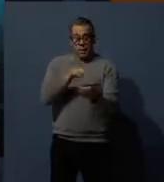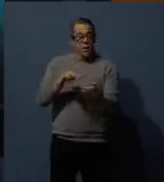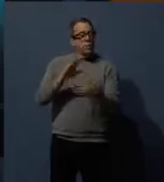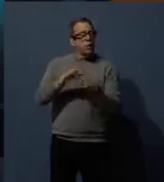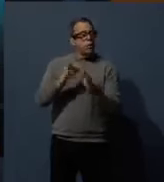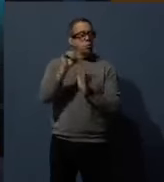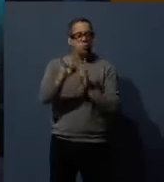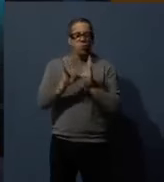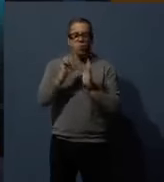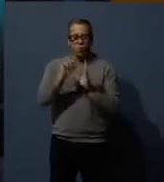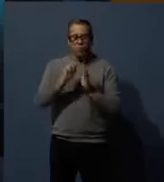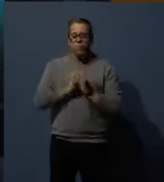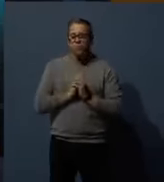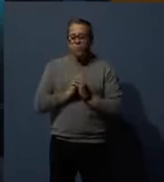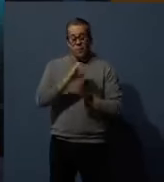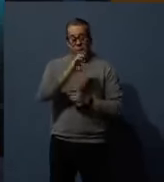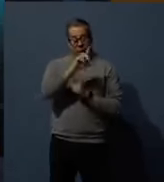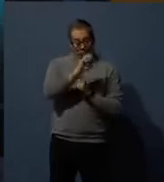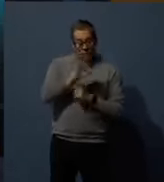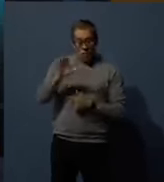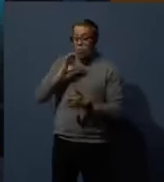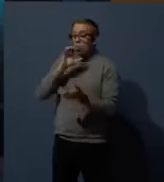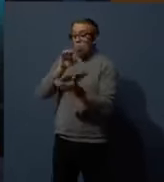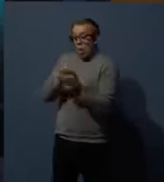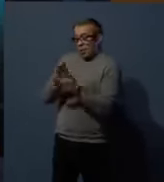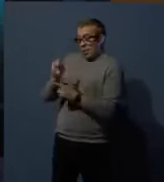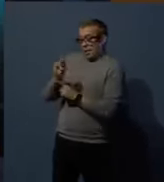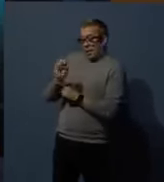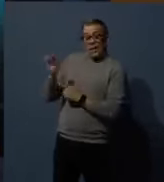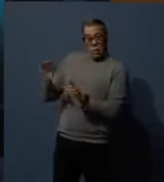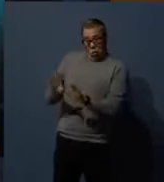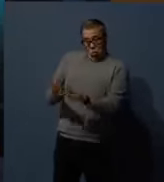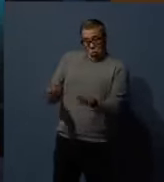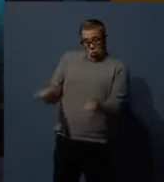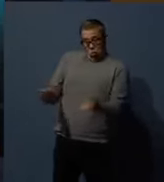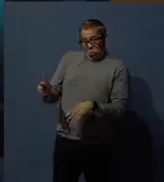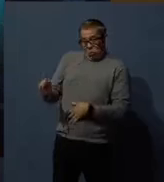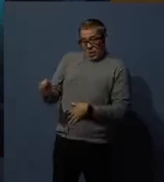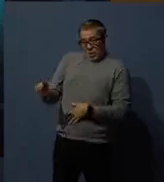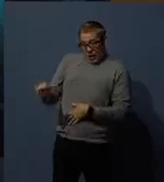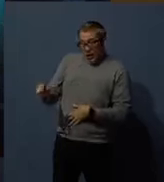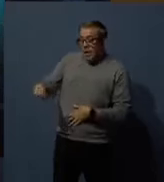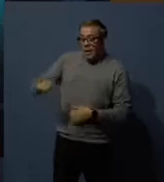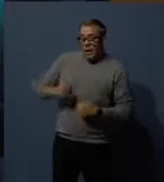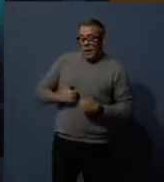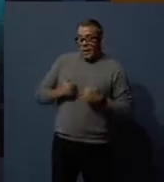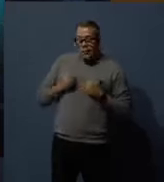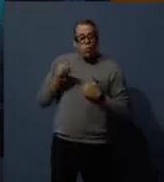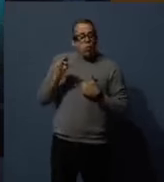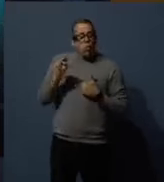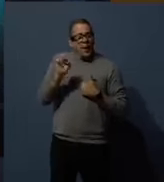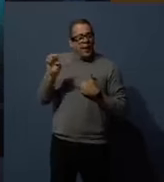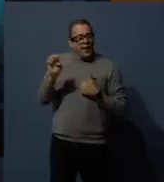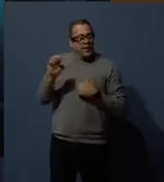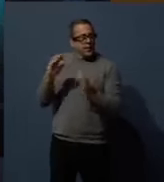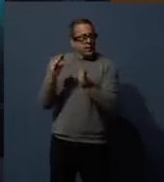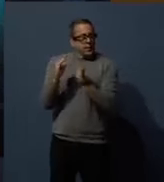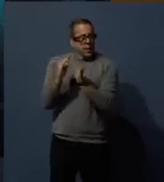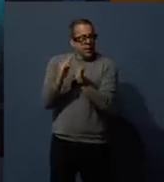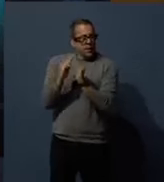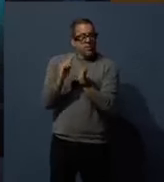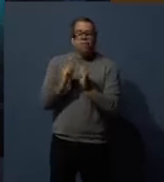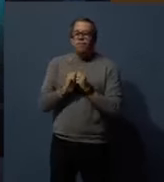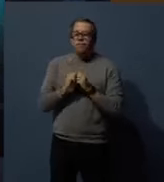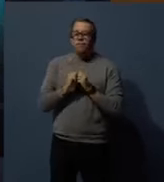YouTube. Clarence, his wife Diana, and children Terrence and Kayla live in a small New England town where Clarence can